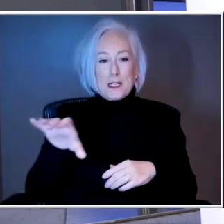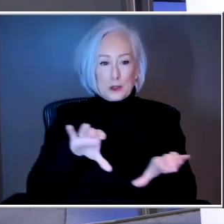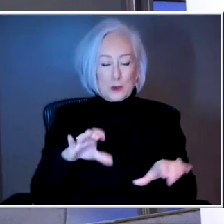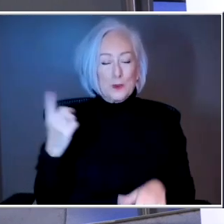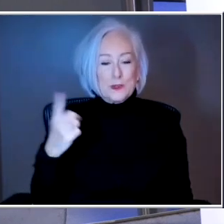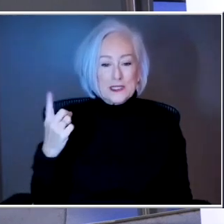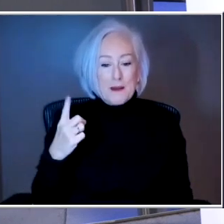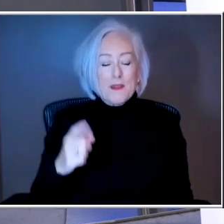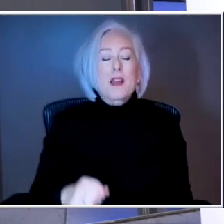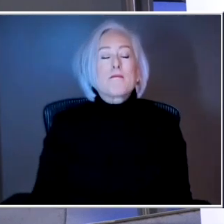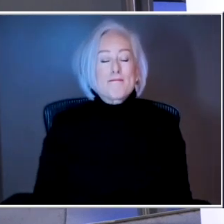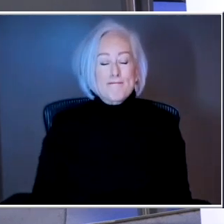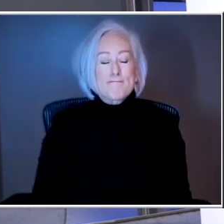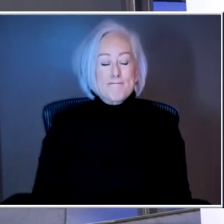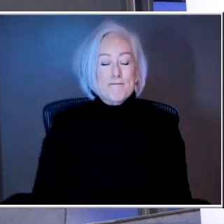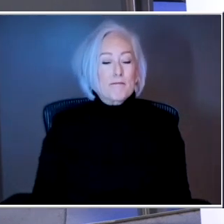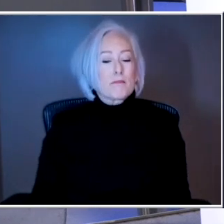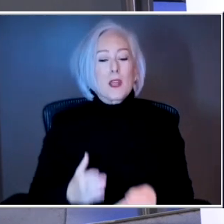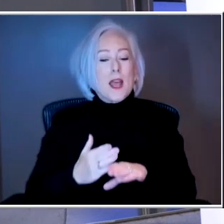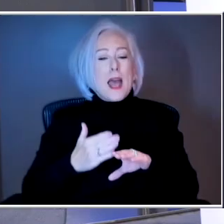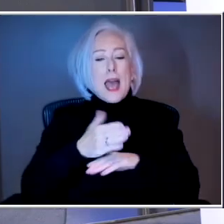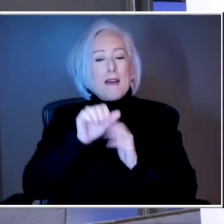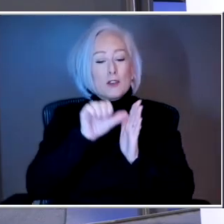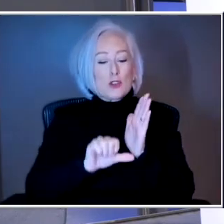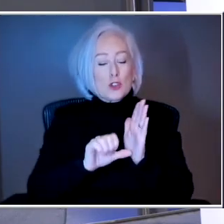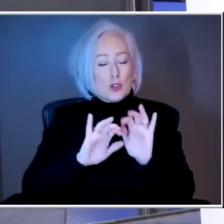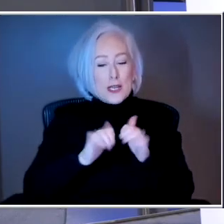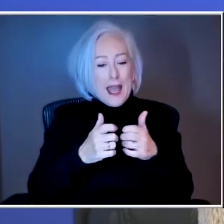you really notice the weight coming off?